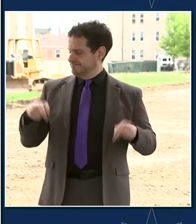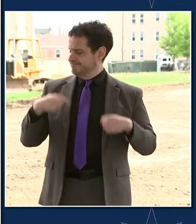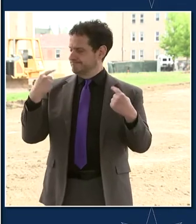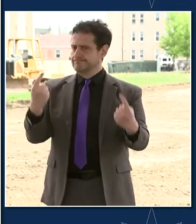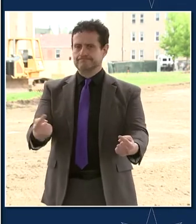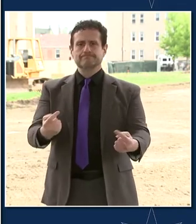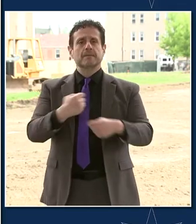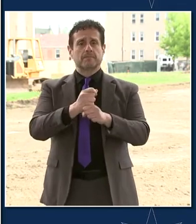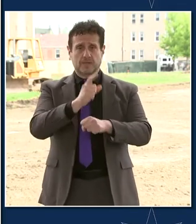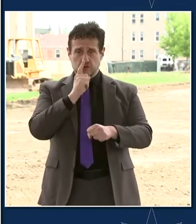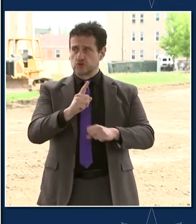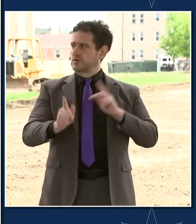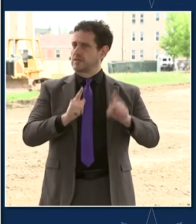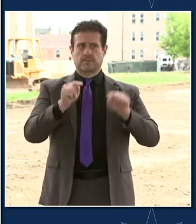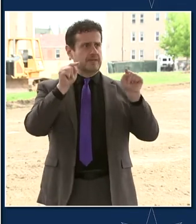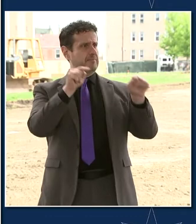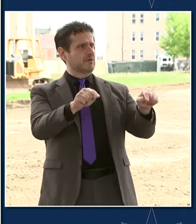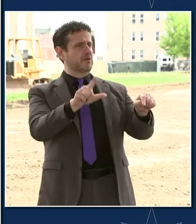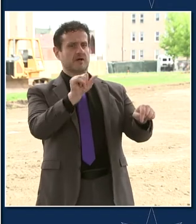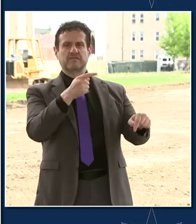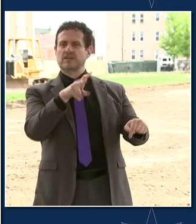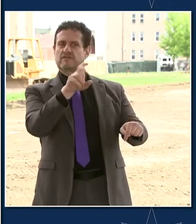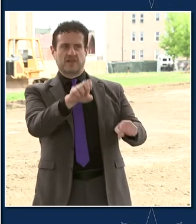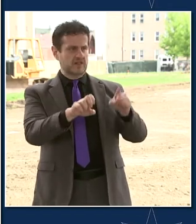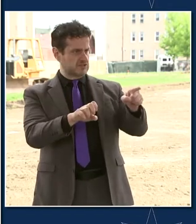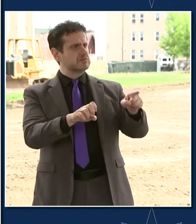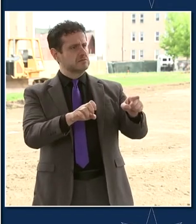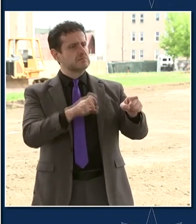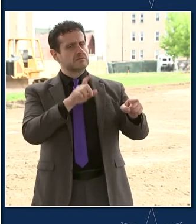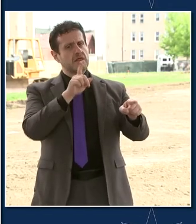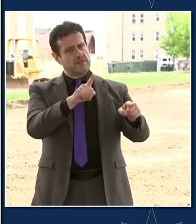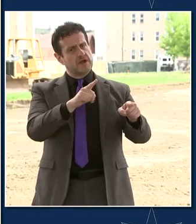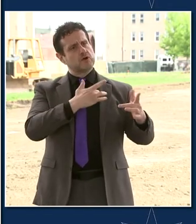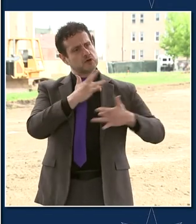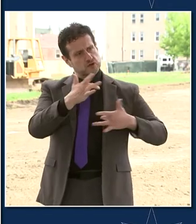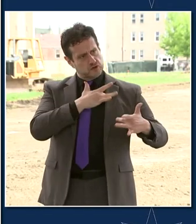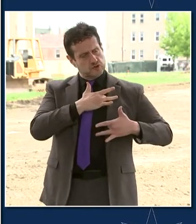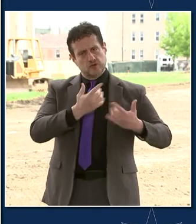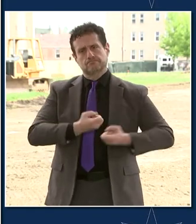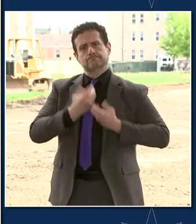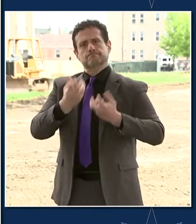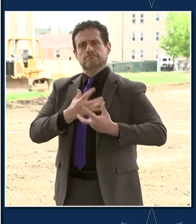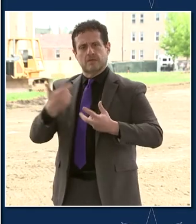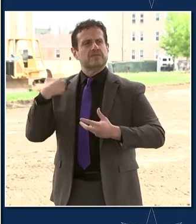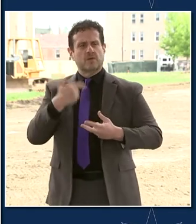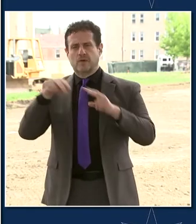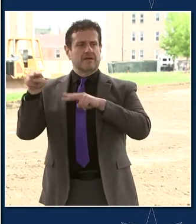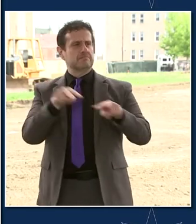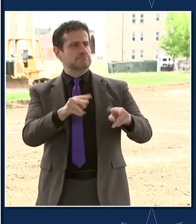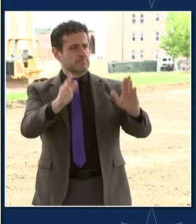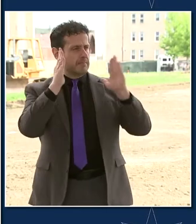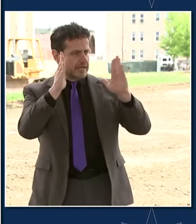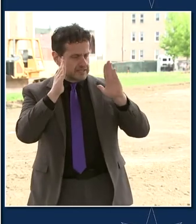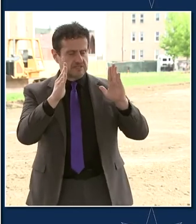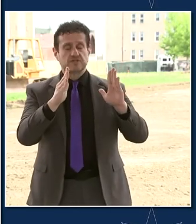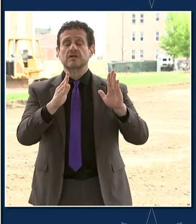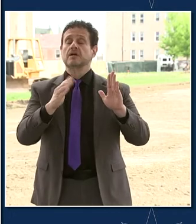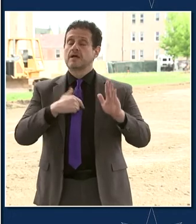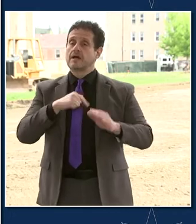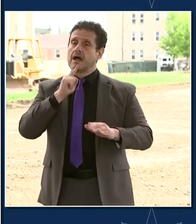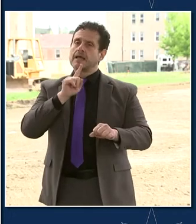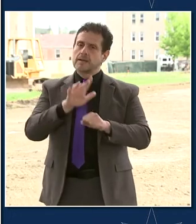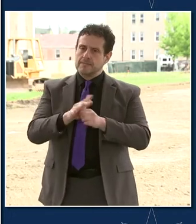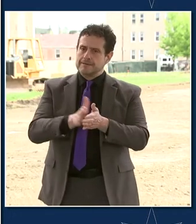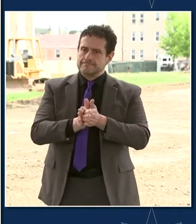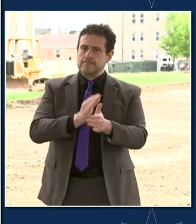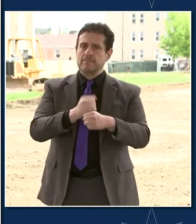ensure that the residents of Little Village have their voices heard. And I'm committed to ensuring that students in every